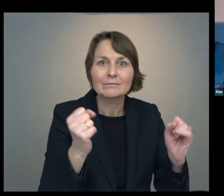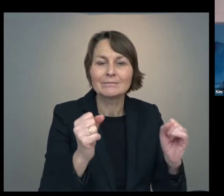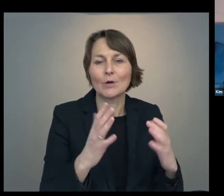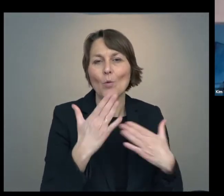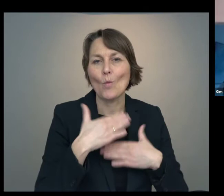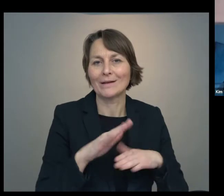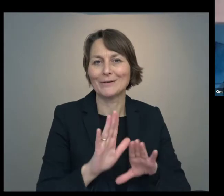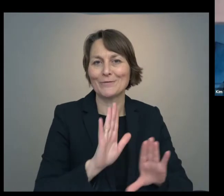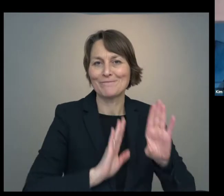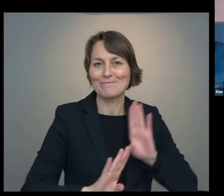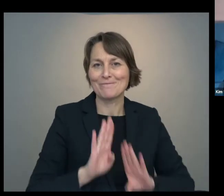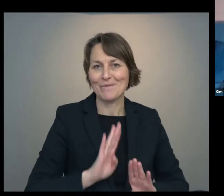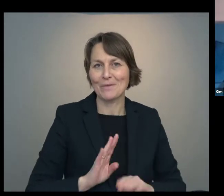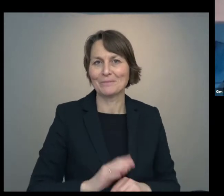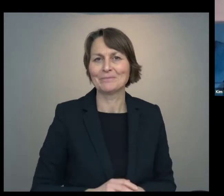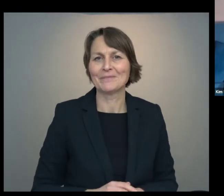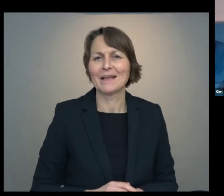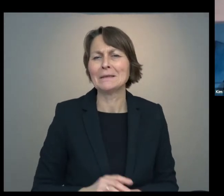to.